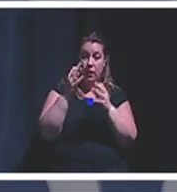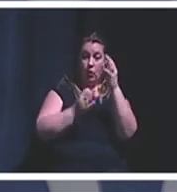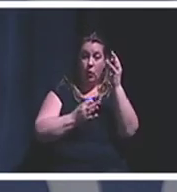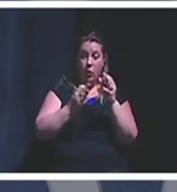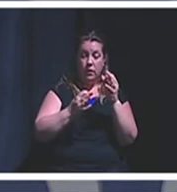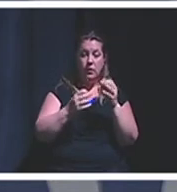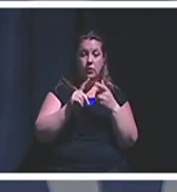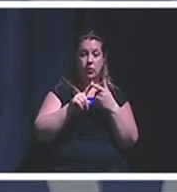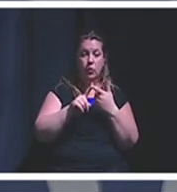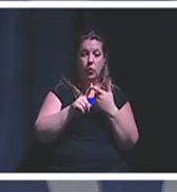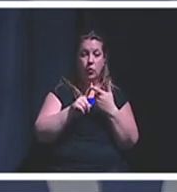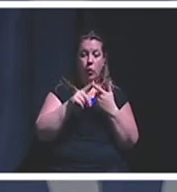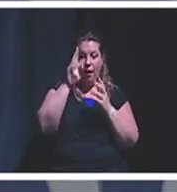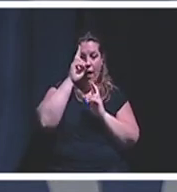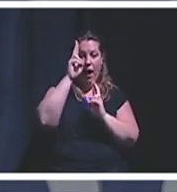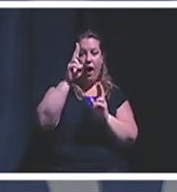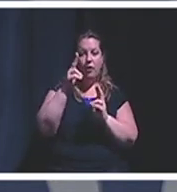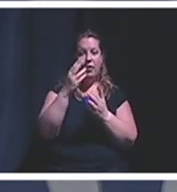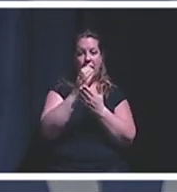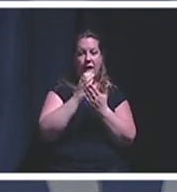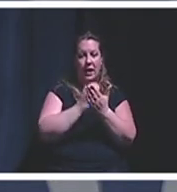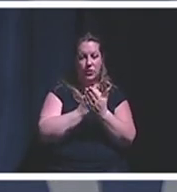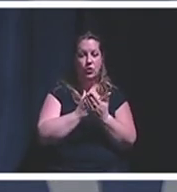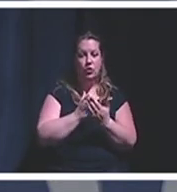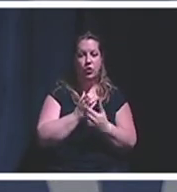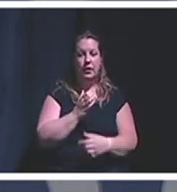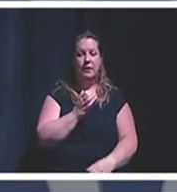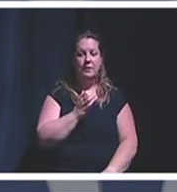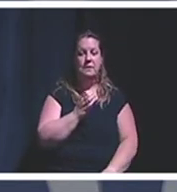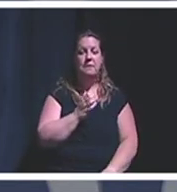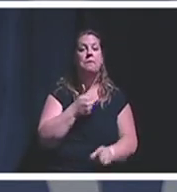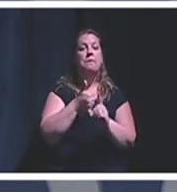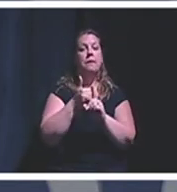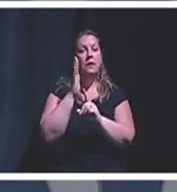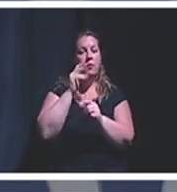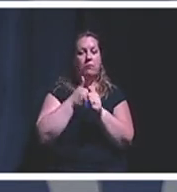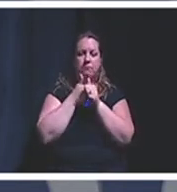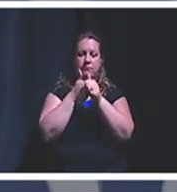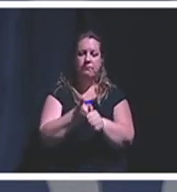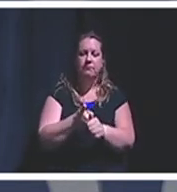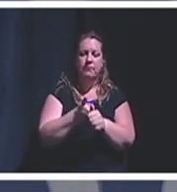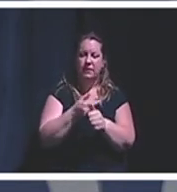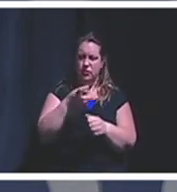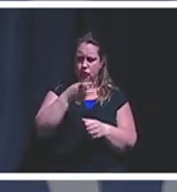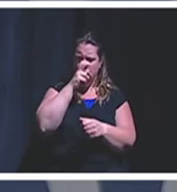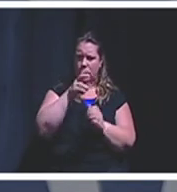Constitution. You will be bound by a strict code of ethics.